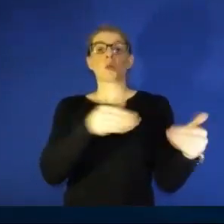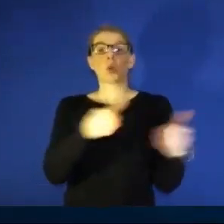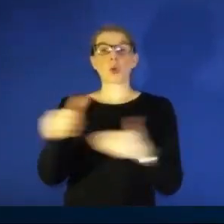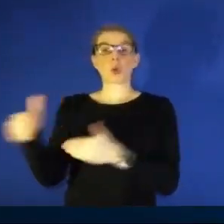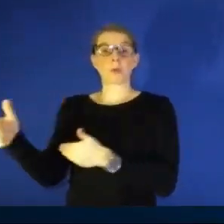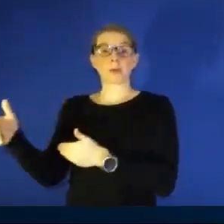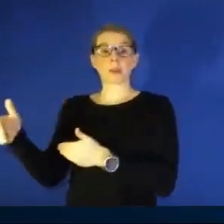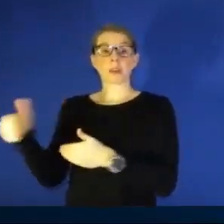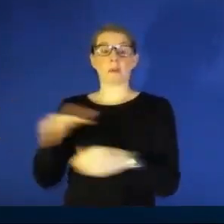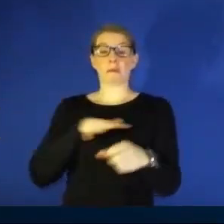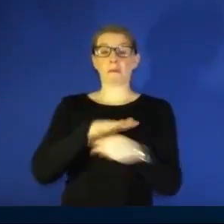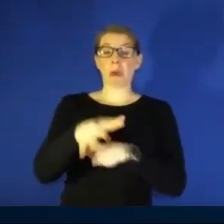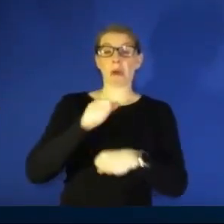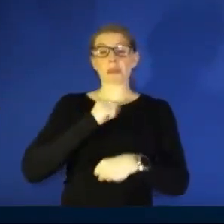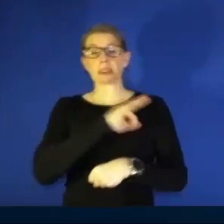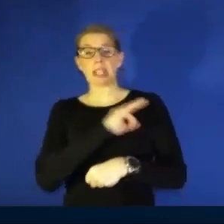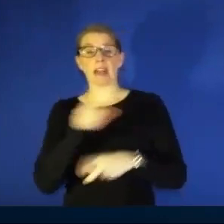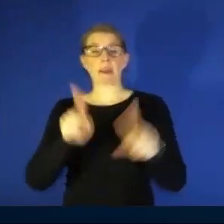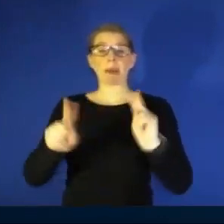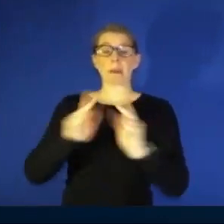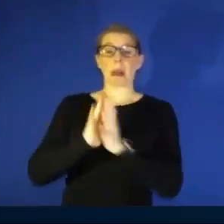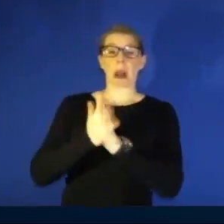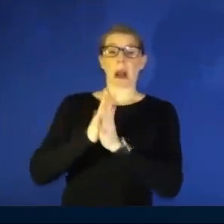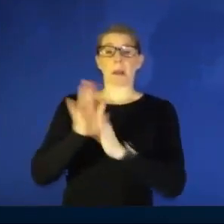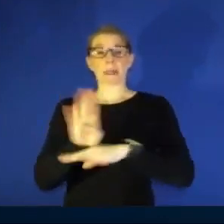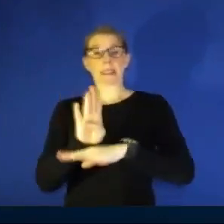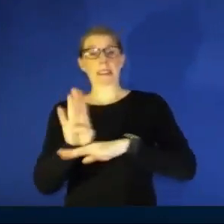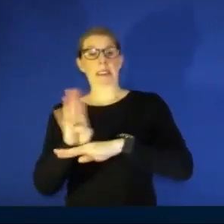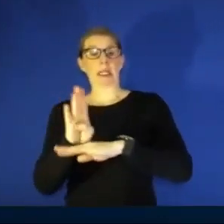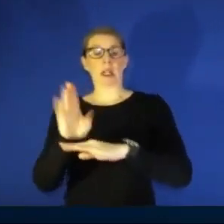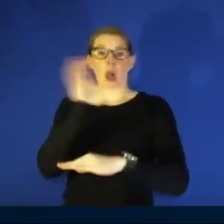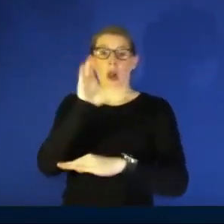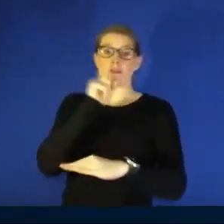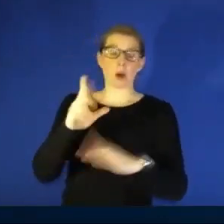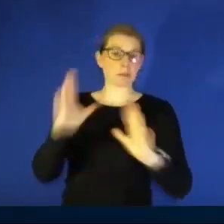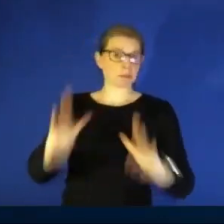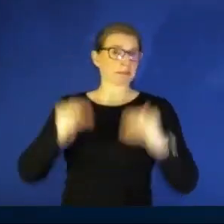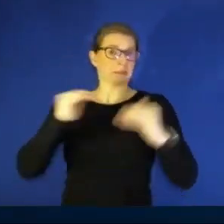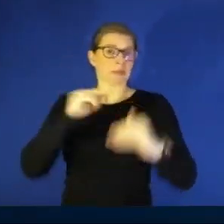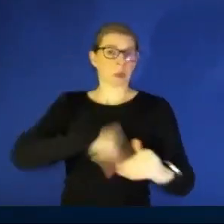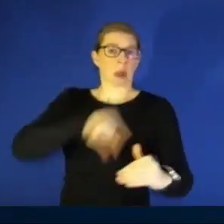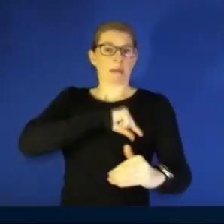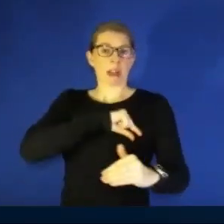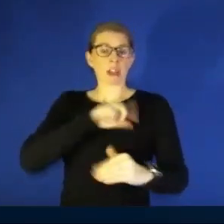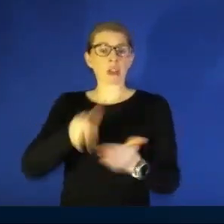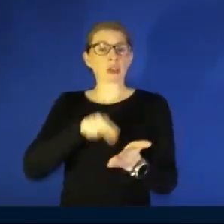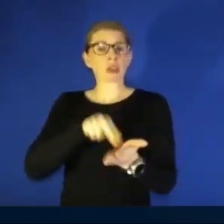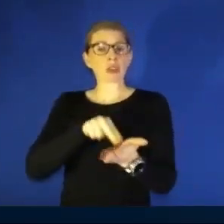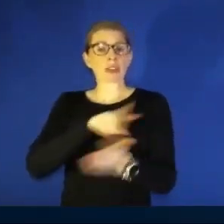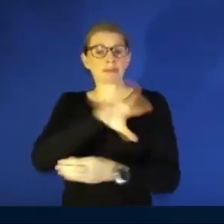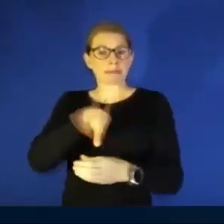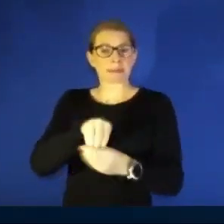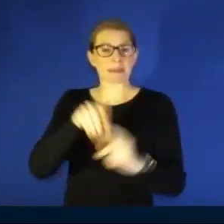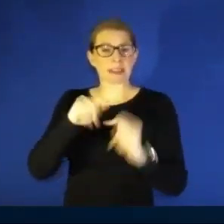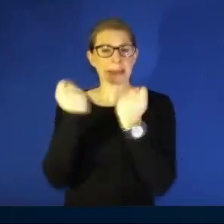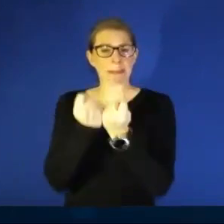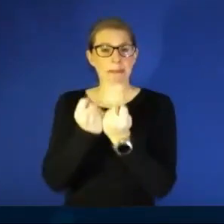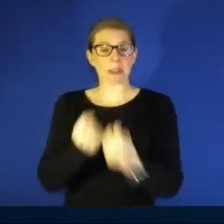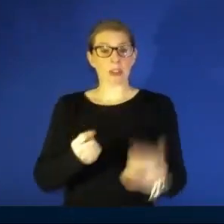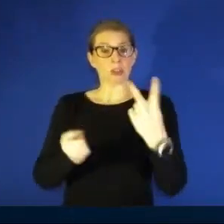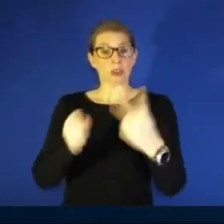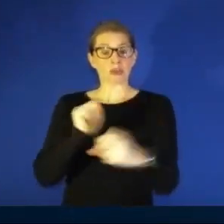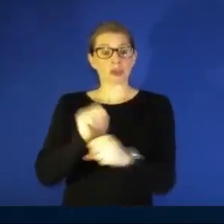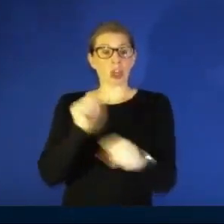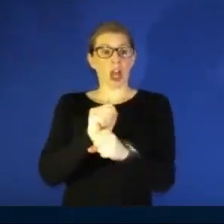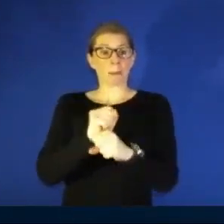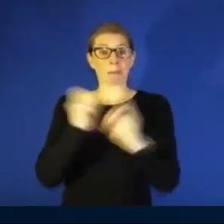full of staff and people. And we are looking for highly qualified nurses to be a part of this team. There are 2 job fairs in the next